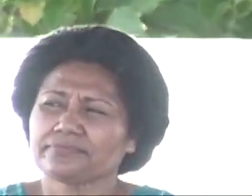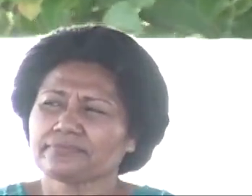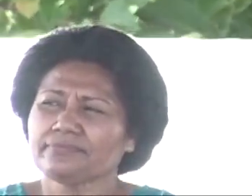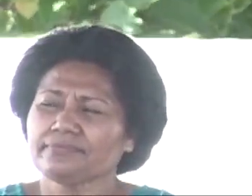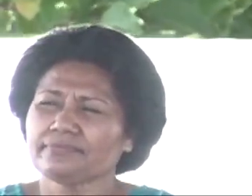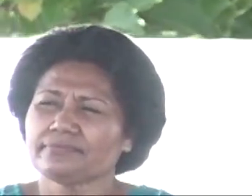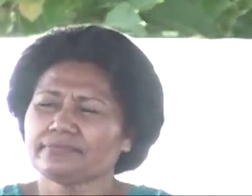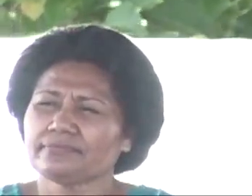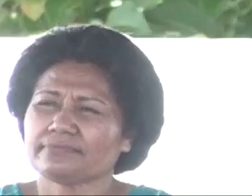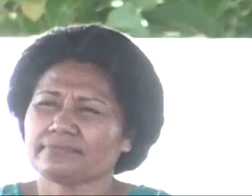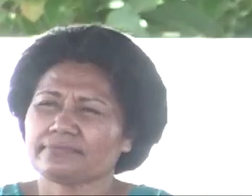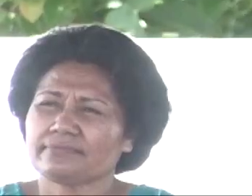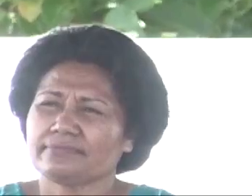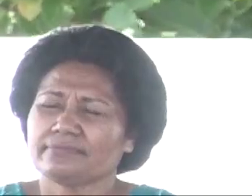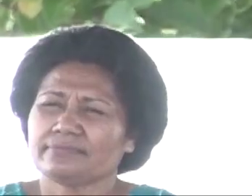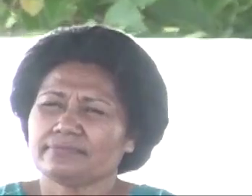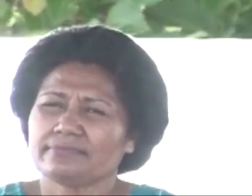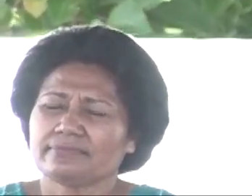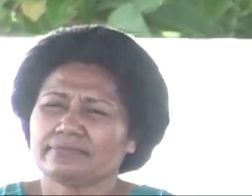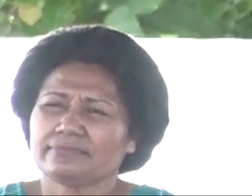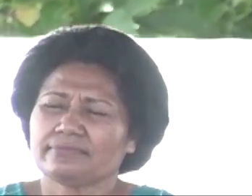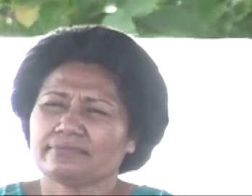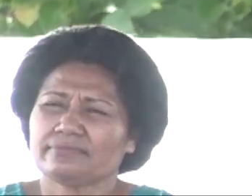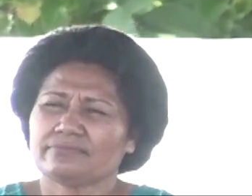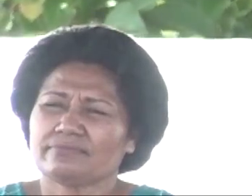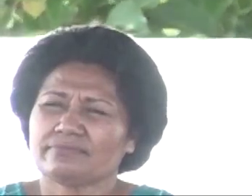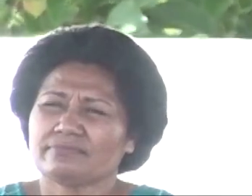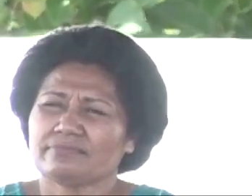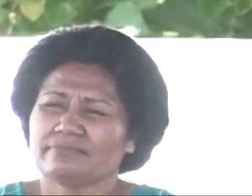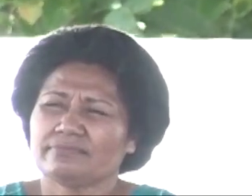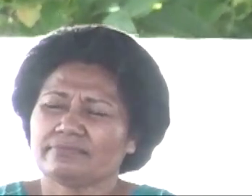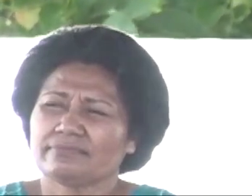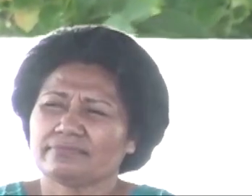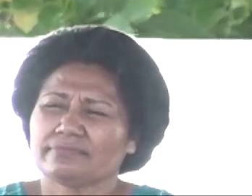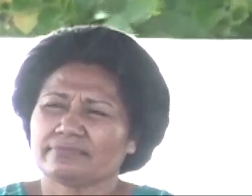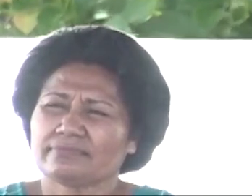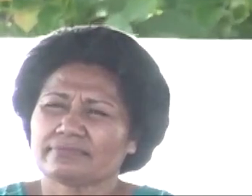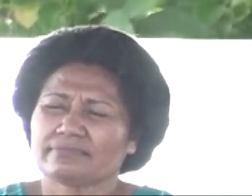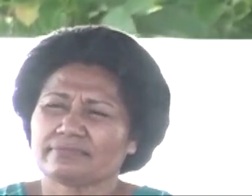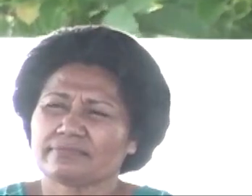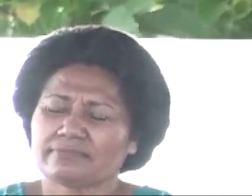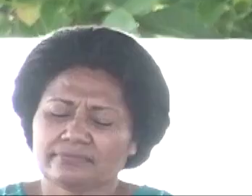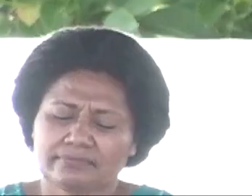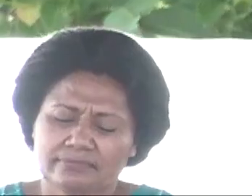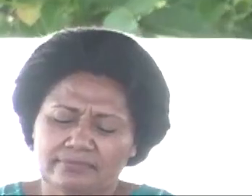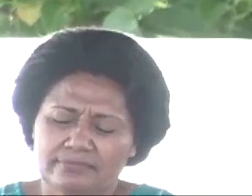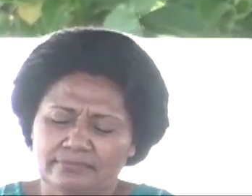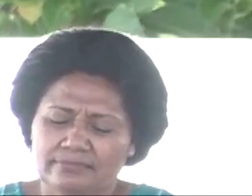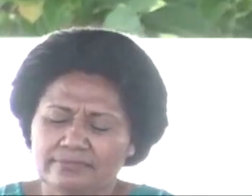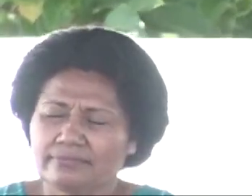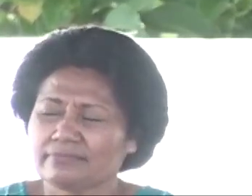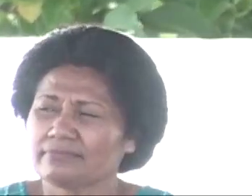take this time to, and on behalf of my family, the Office of the President, and to all the citizens of Fiji, to wish